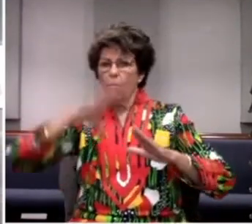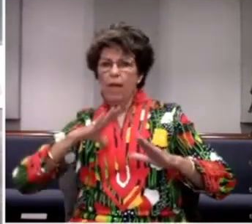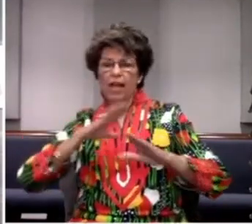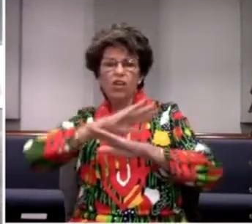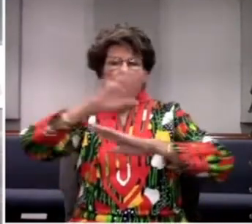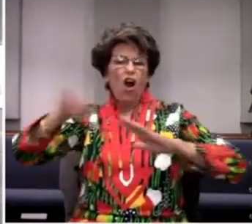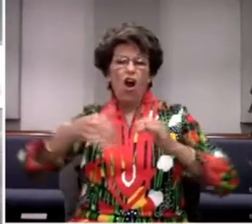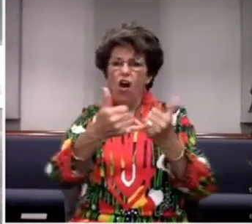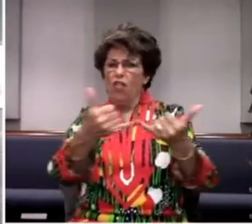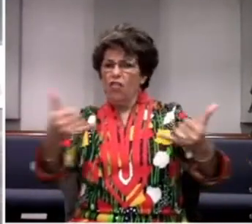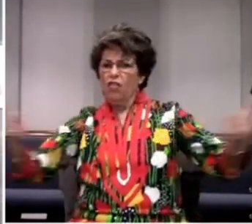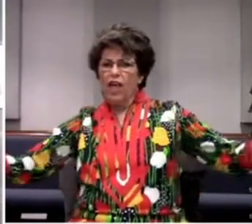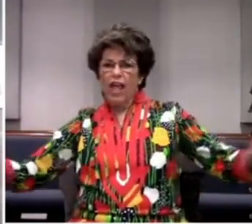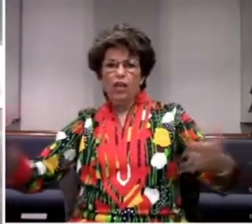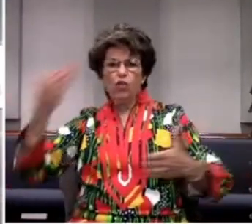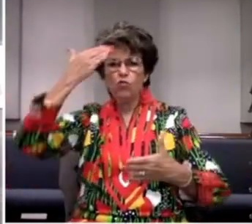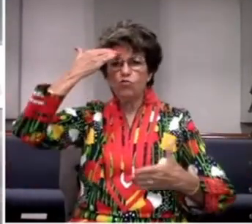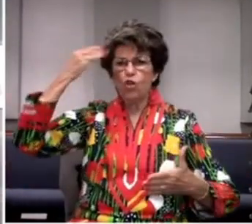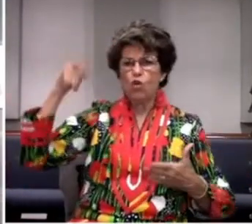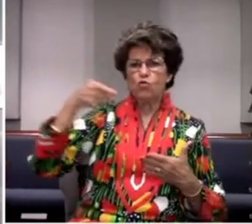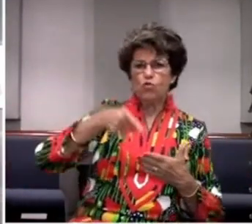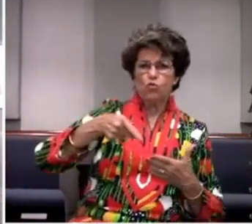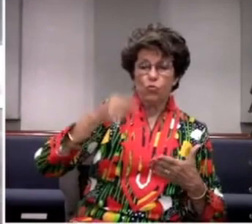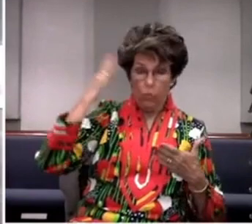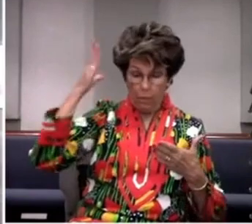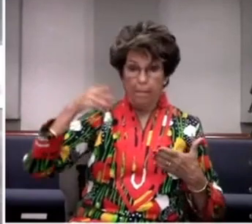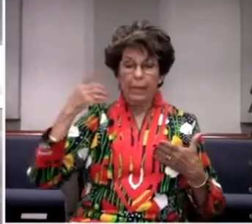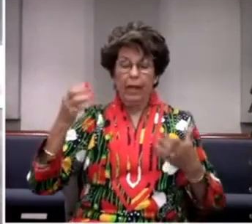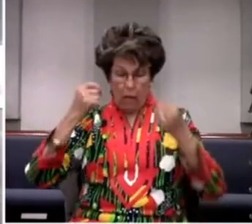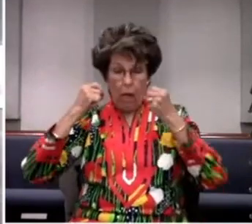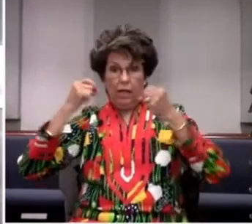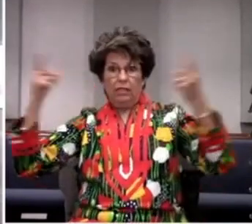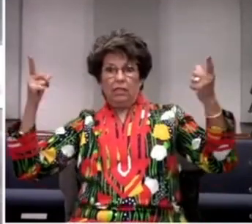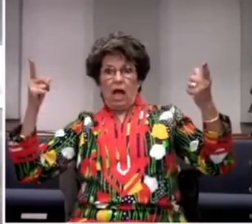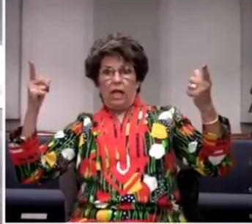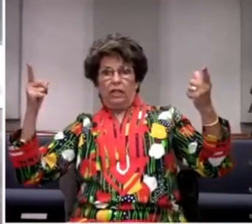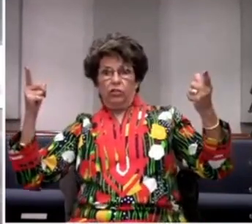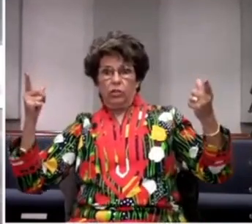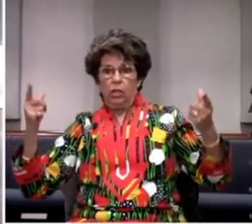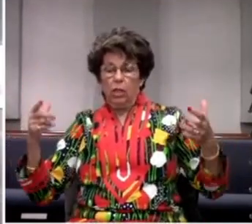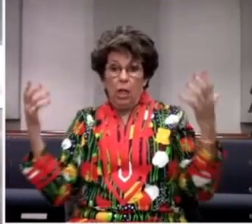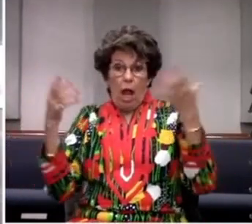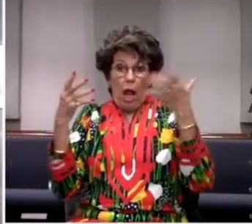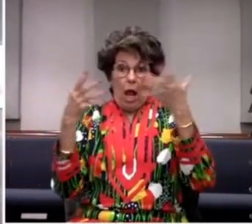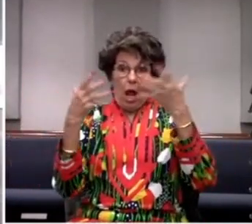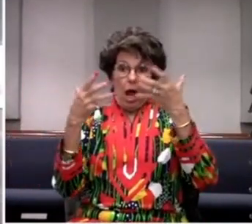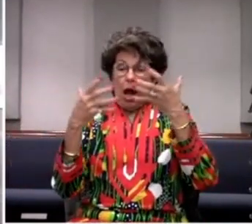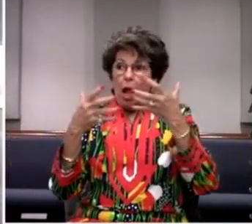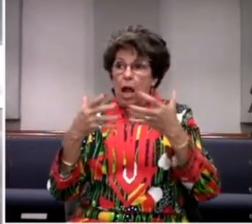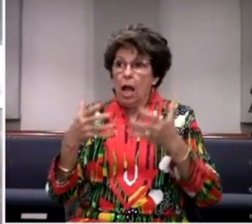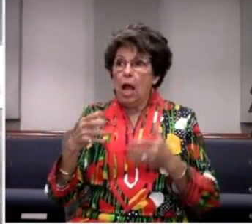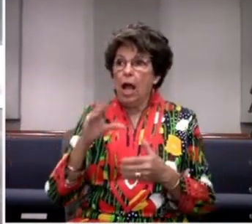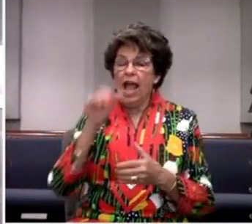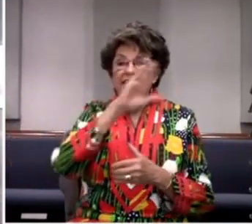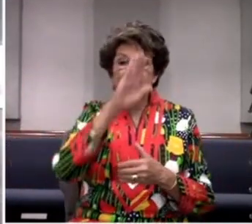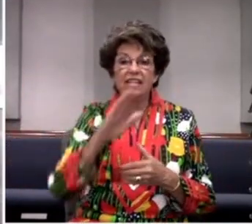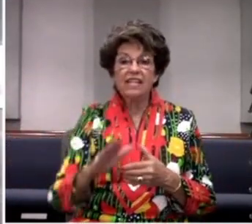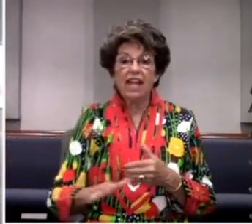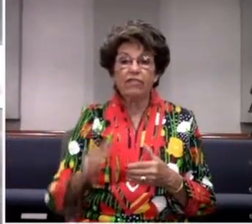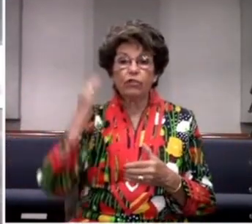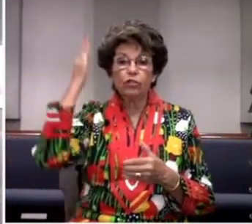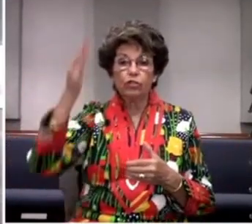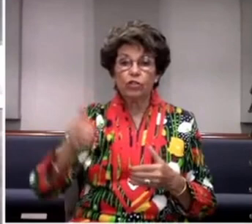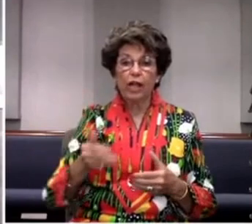know thee among the people shall be astonished at thee. Thou shalt be a terror, and never shalt